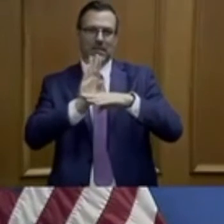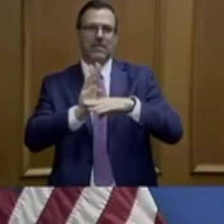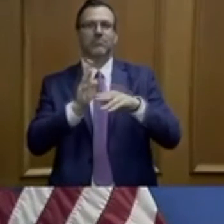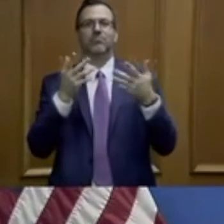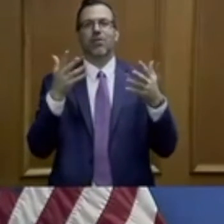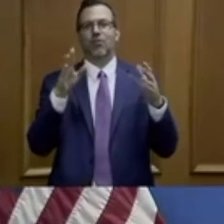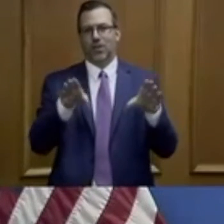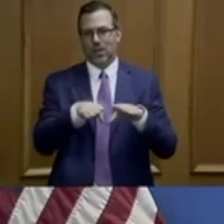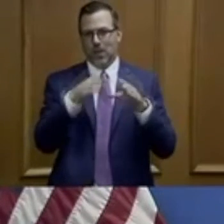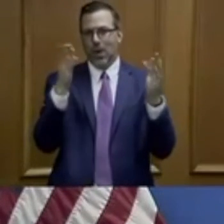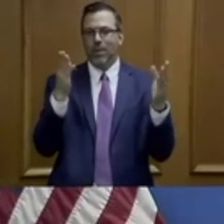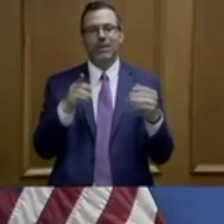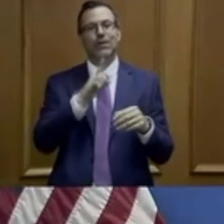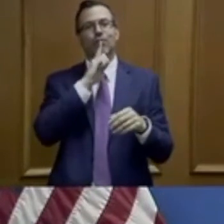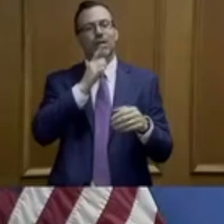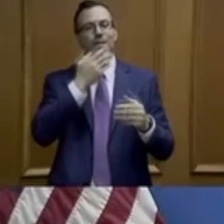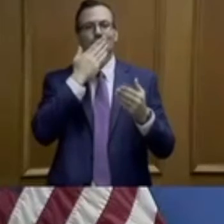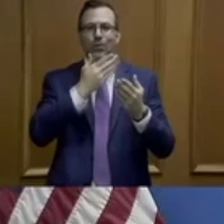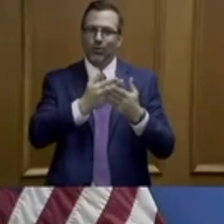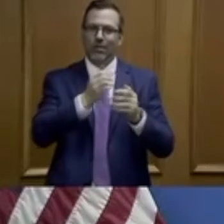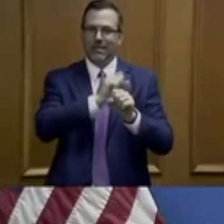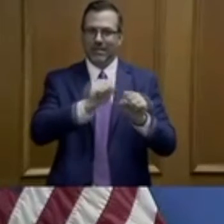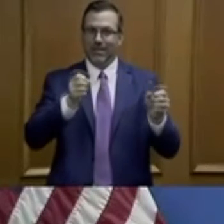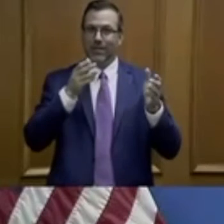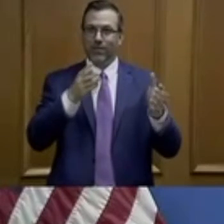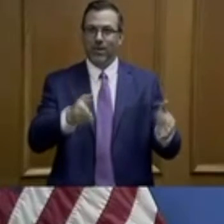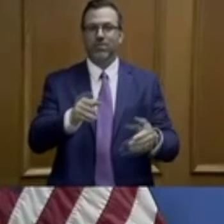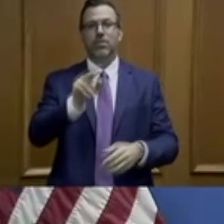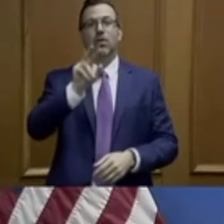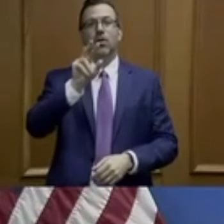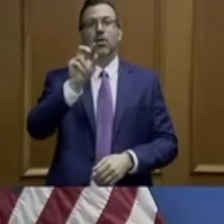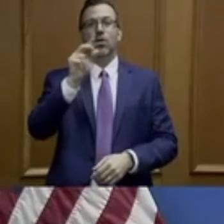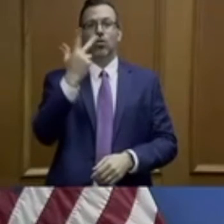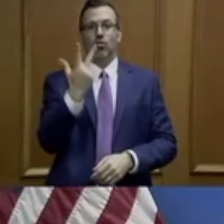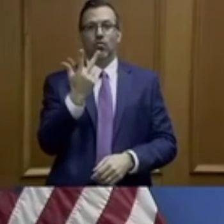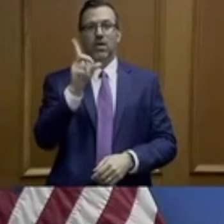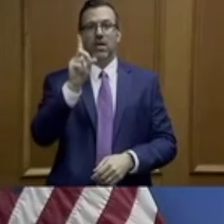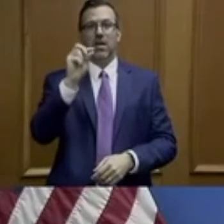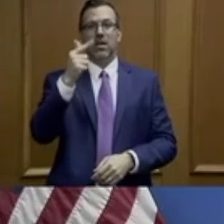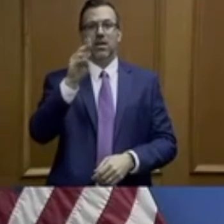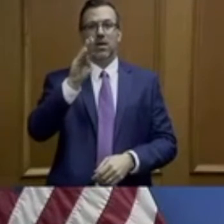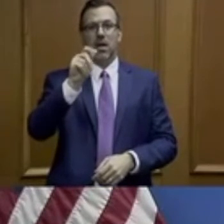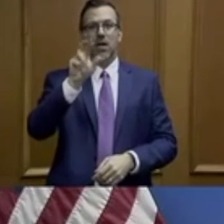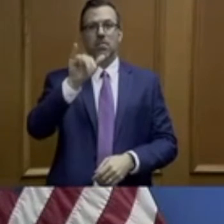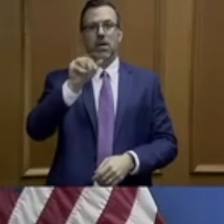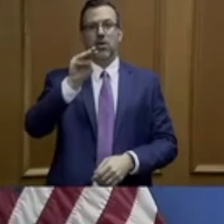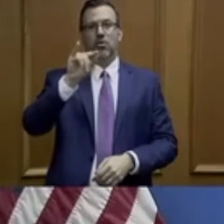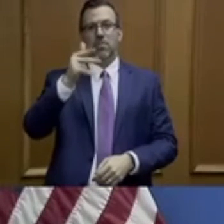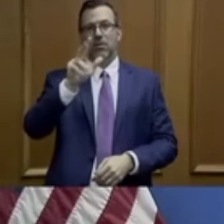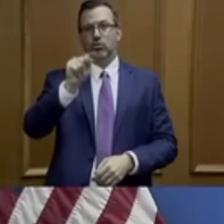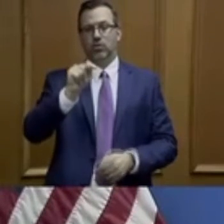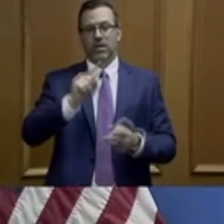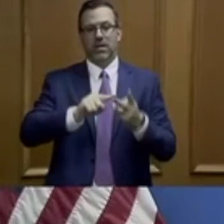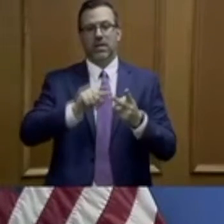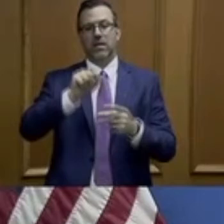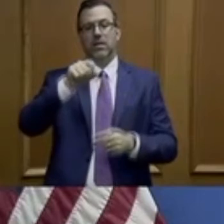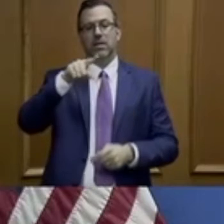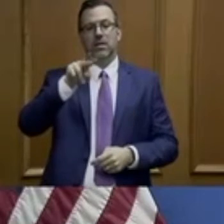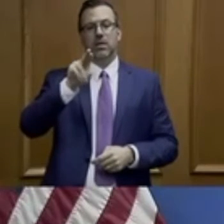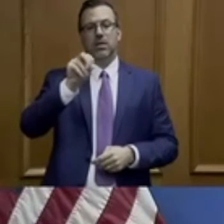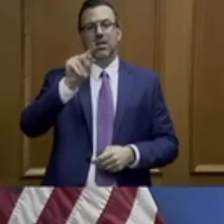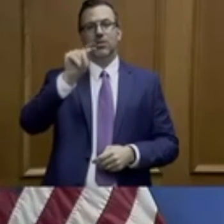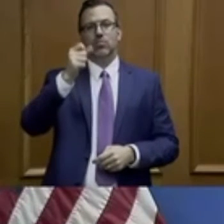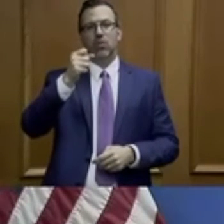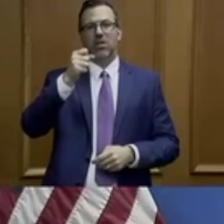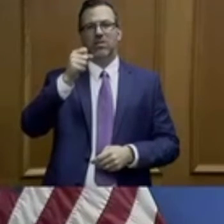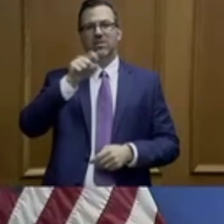reopened in a very responsible and safe way. Three Dog Bakery in Mount Juliet, Sprouts Children's Center in Manchester. Thank you for